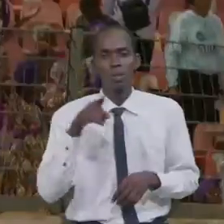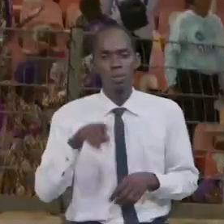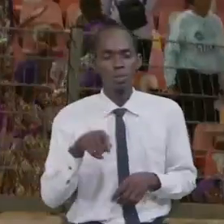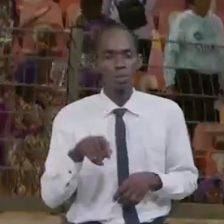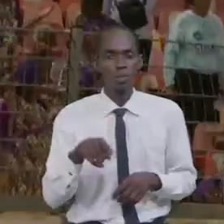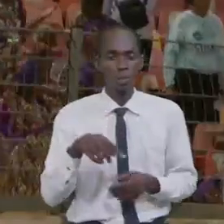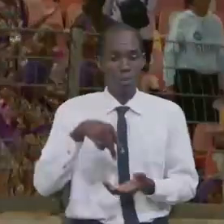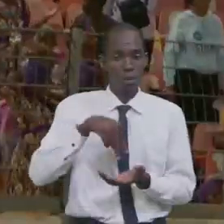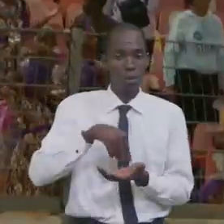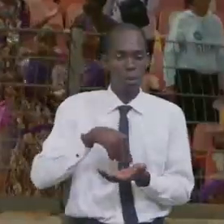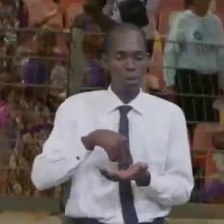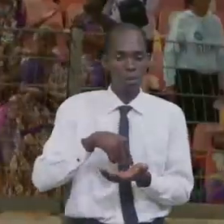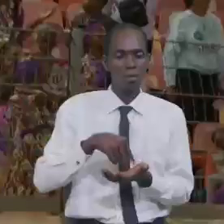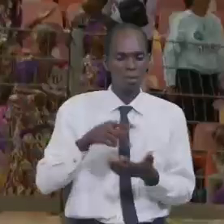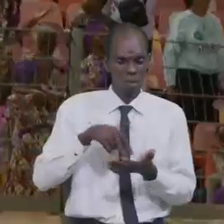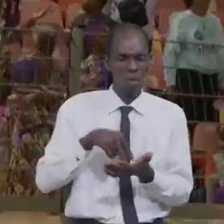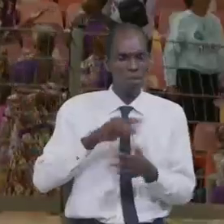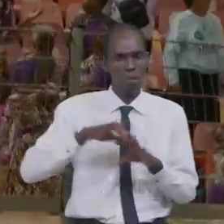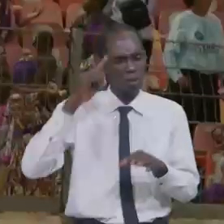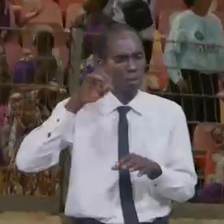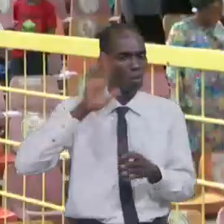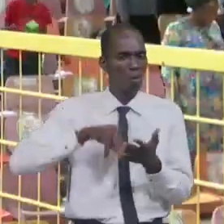you are going to fall, they will hold you.